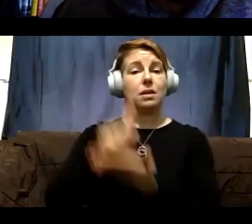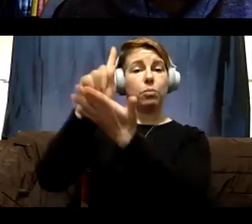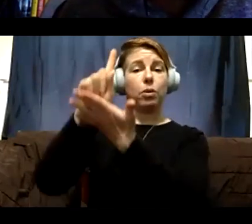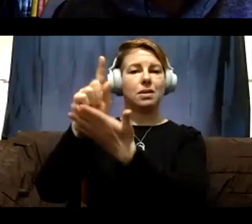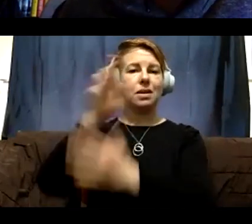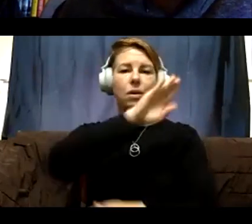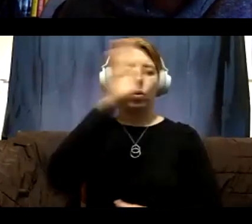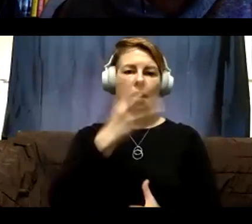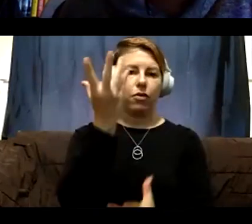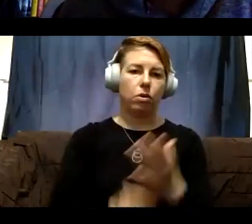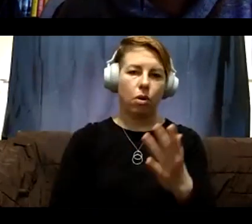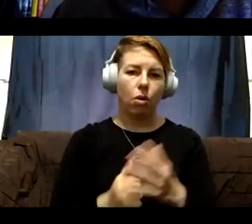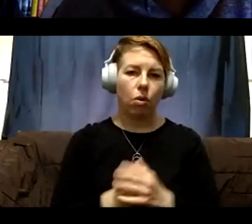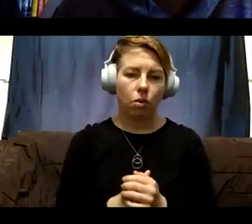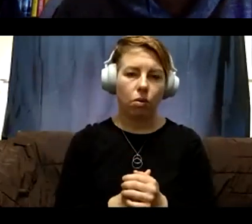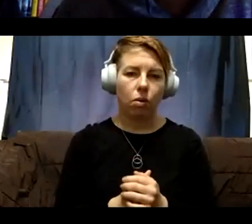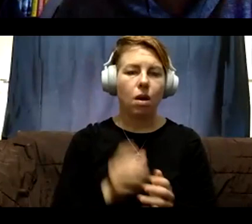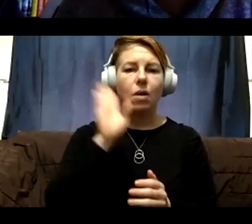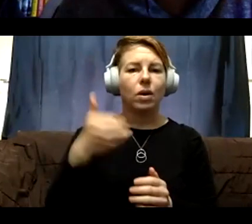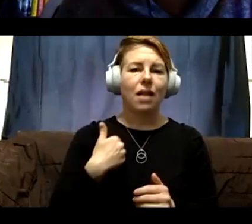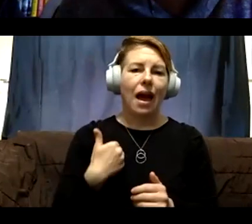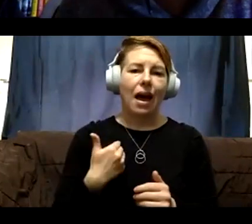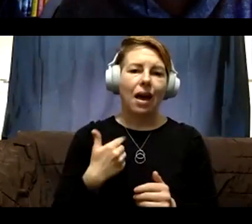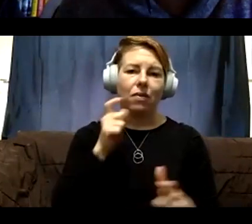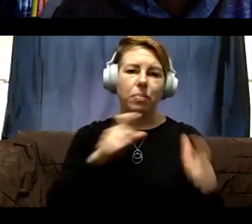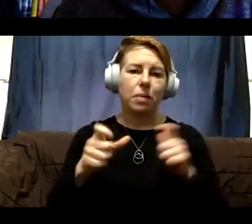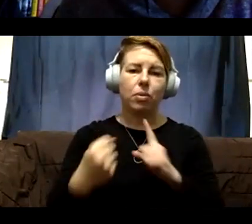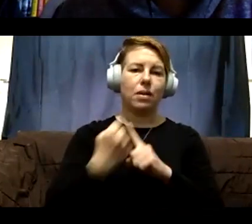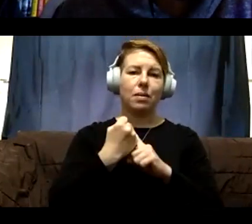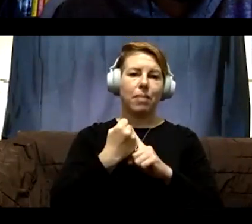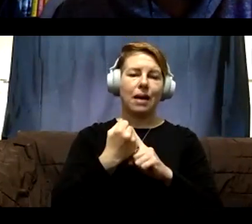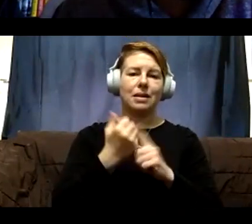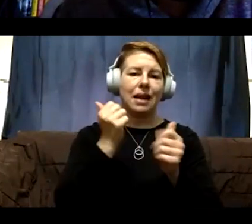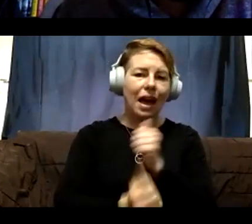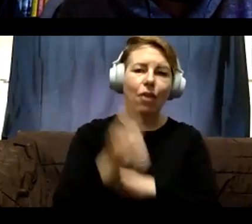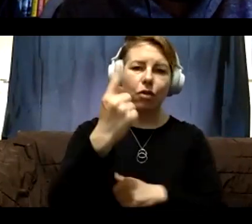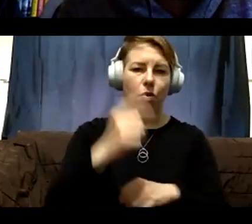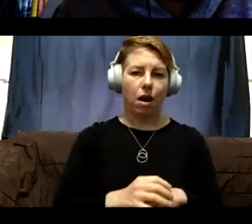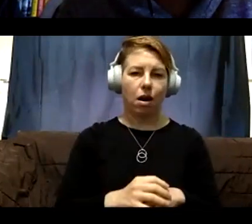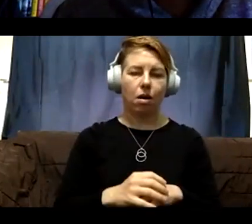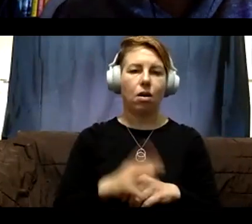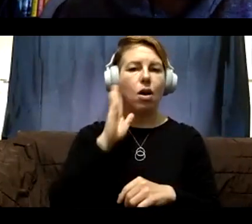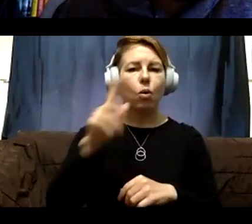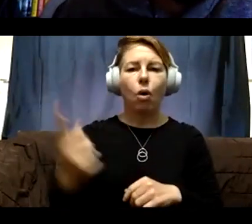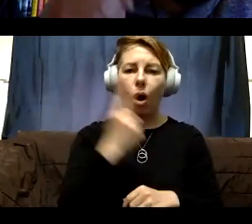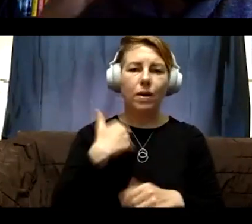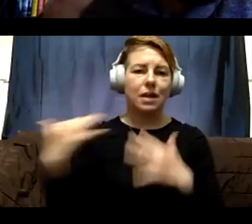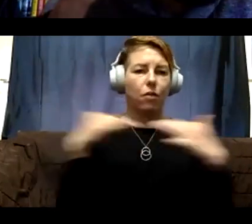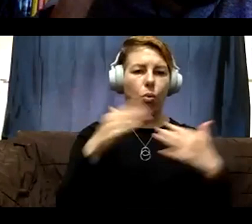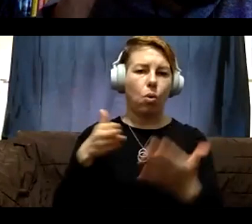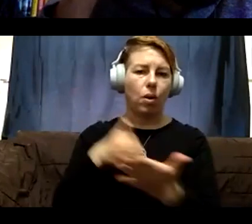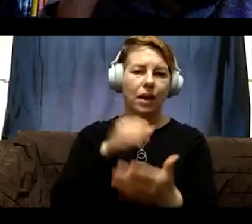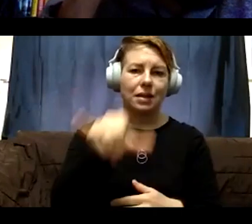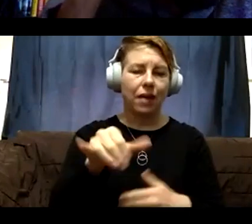fully escape its reach. In every galaxy we travel to, it'll be there waiting to be warred against. Life is reduced to an eyes